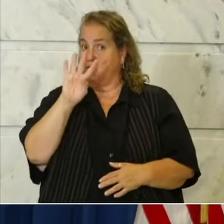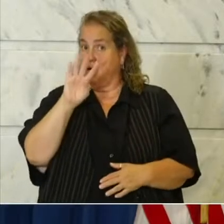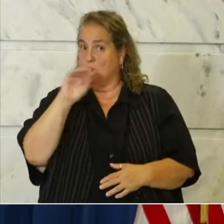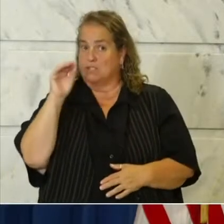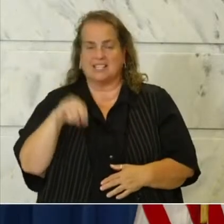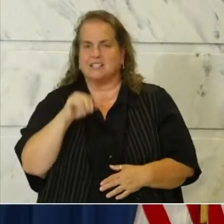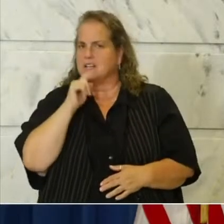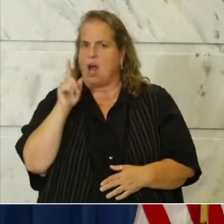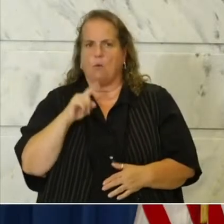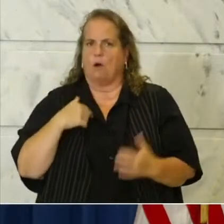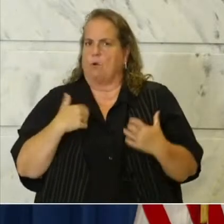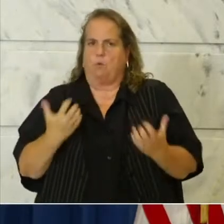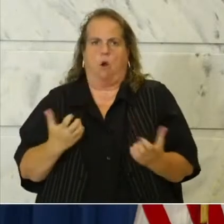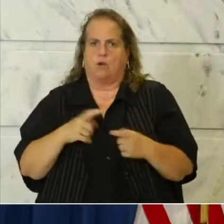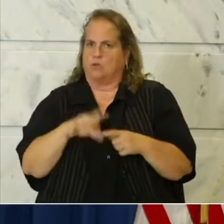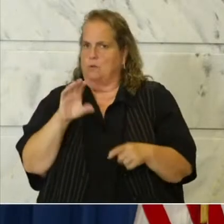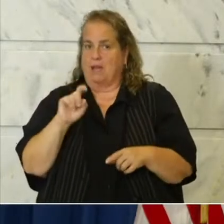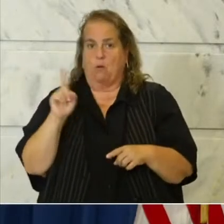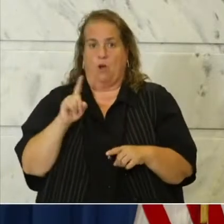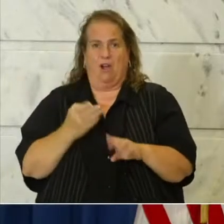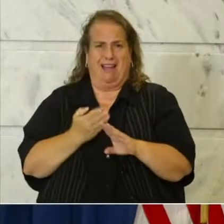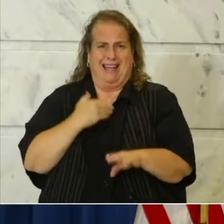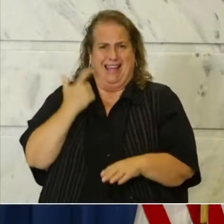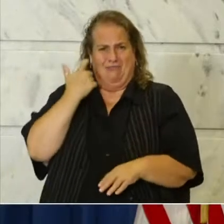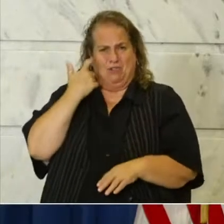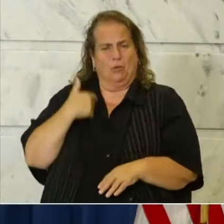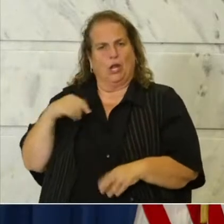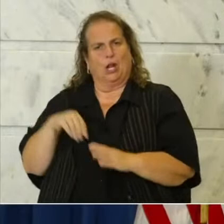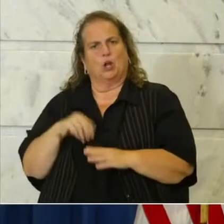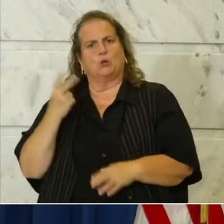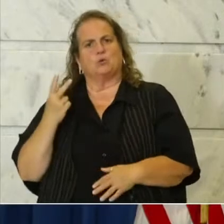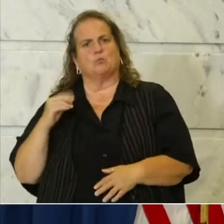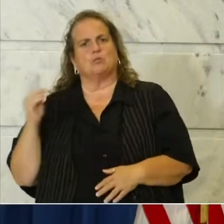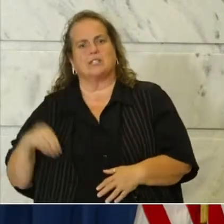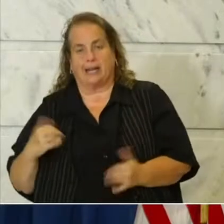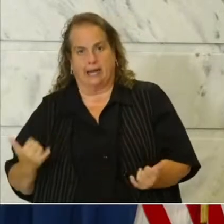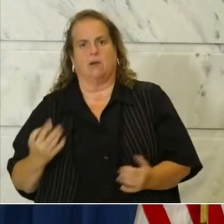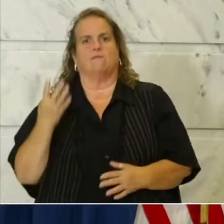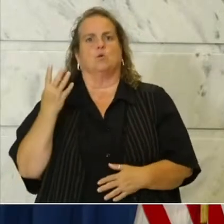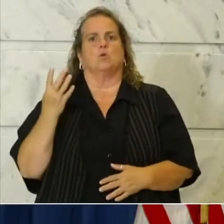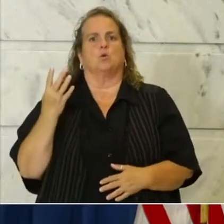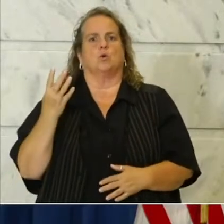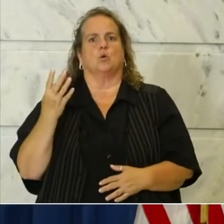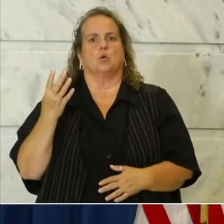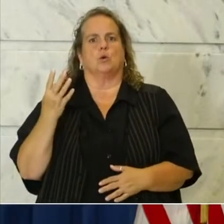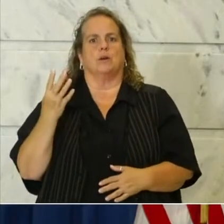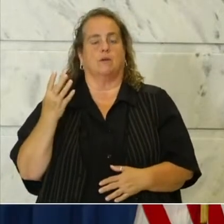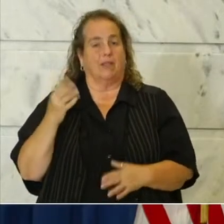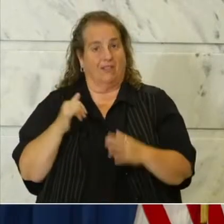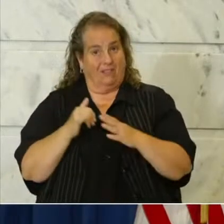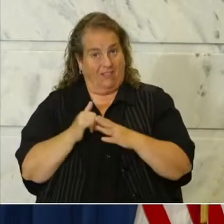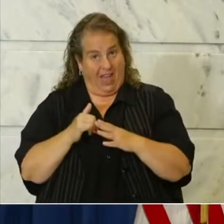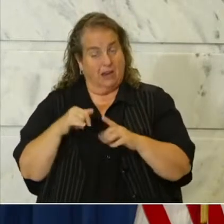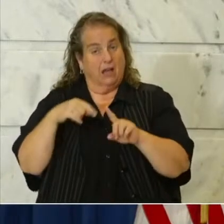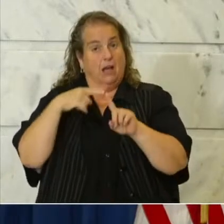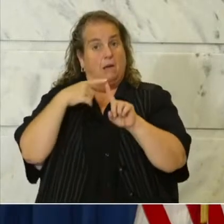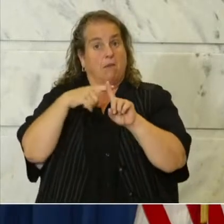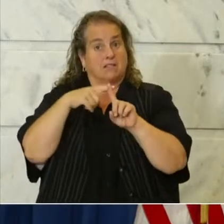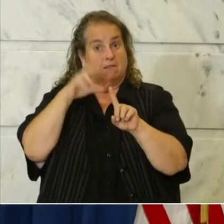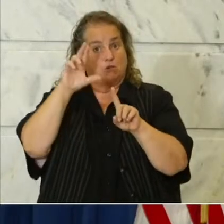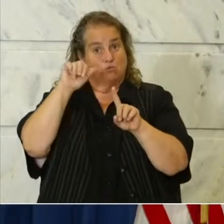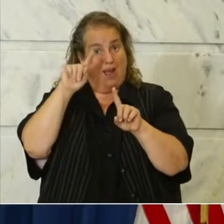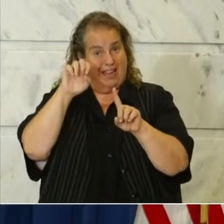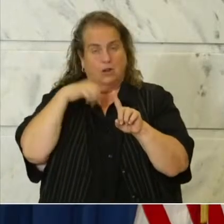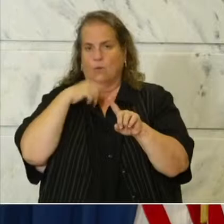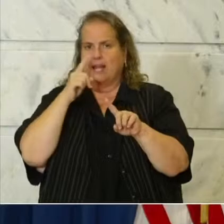the 2s just recently. And also understand with that positivity rate, we can't attribute our